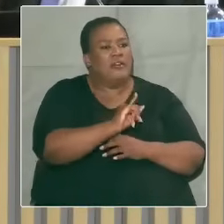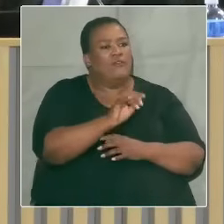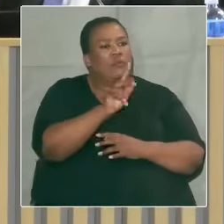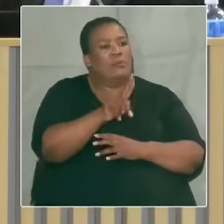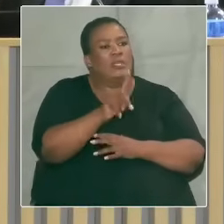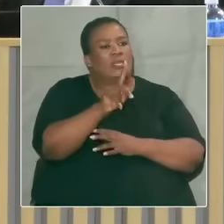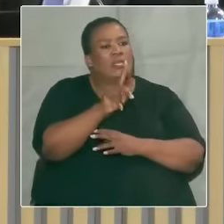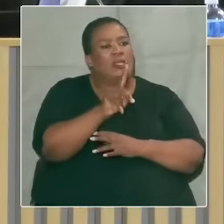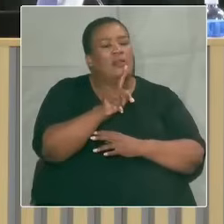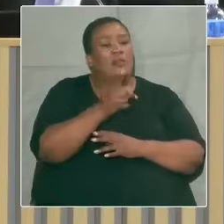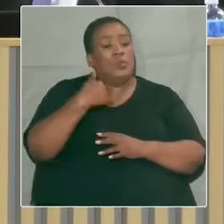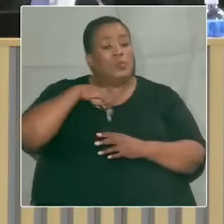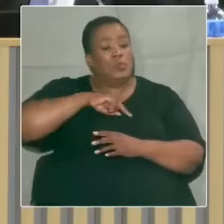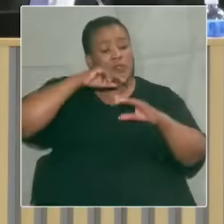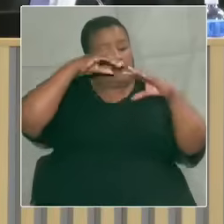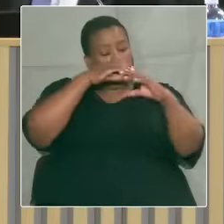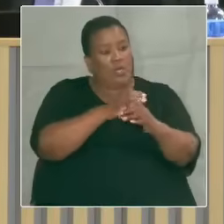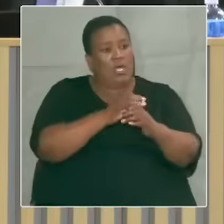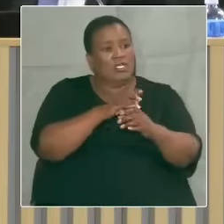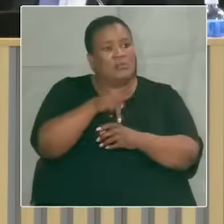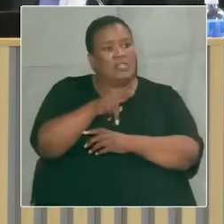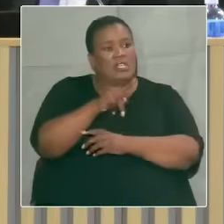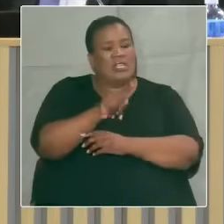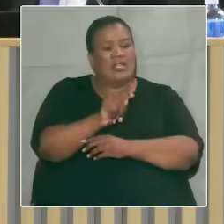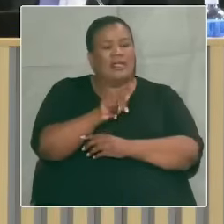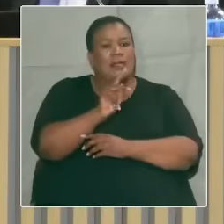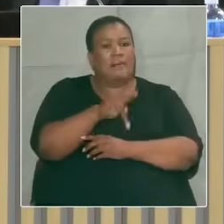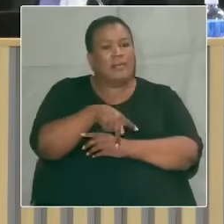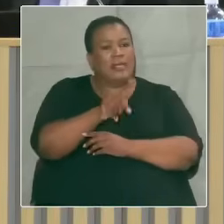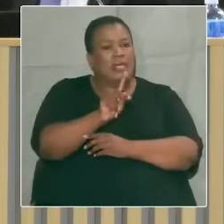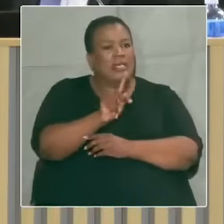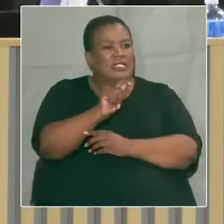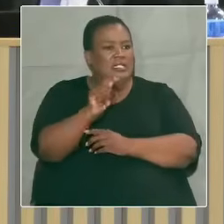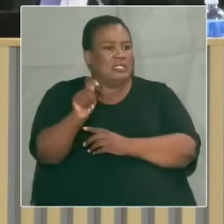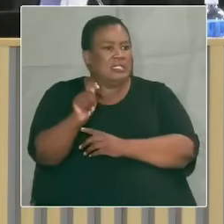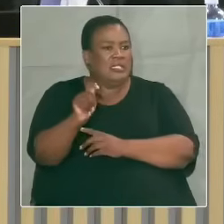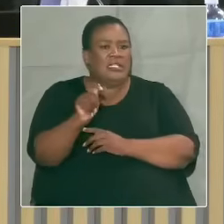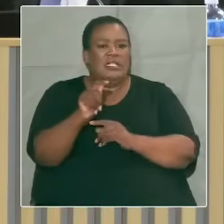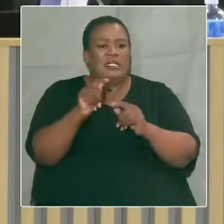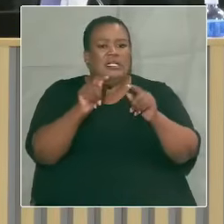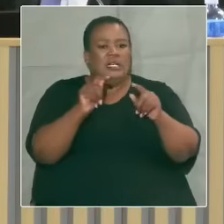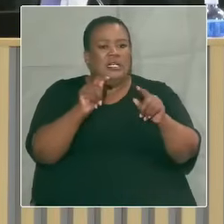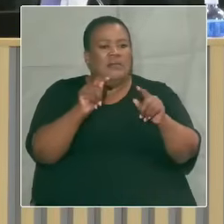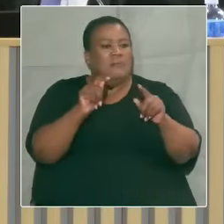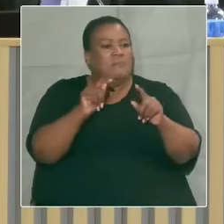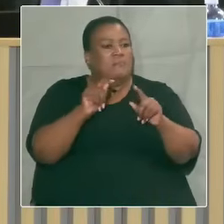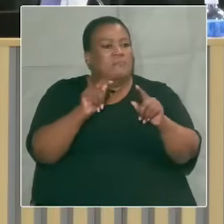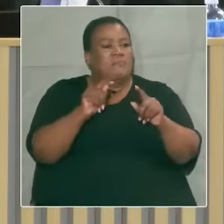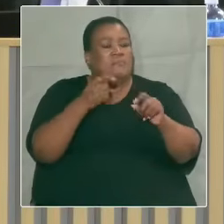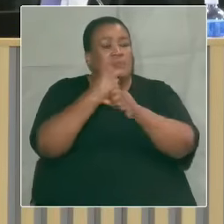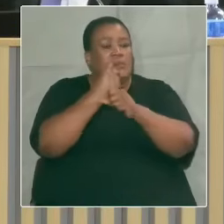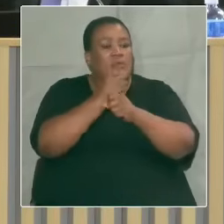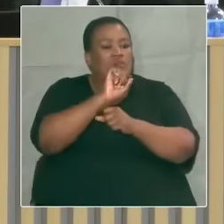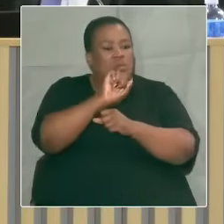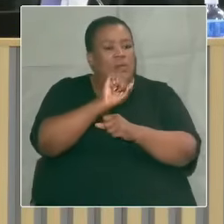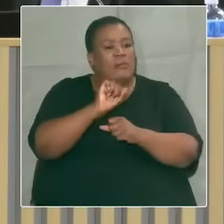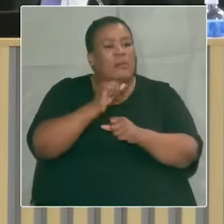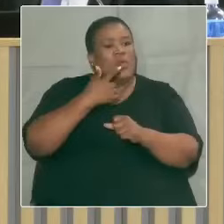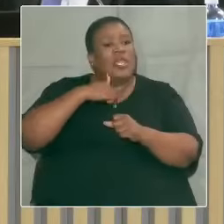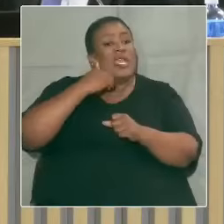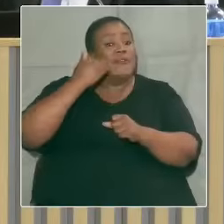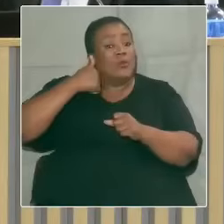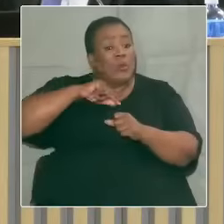only. I would imagine that, and I think it is stated somewhere in your affidavit, there may be